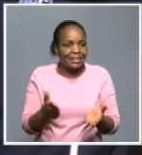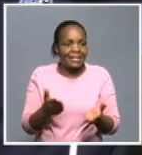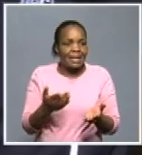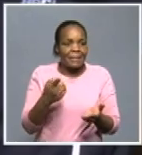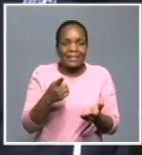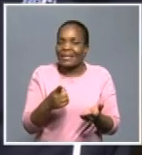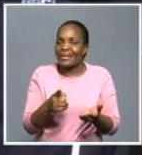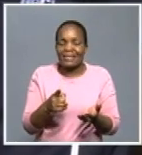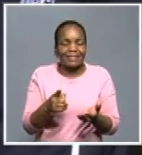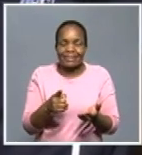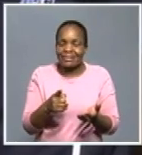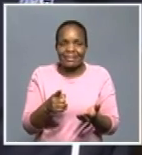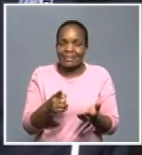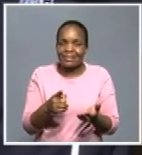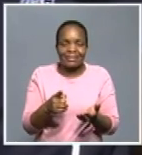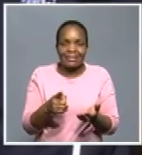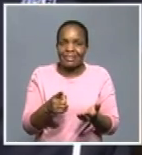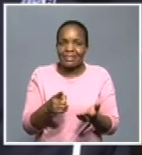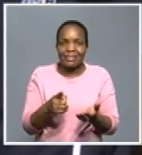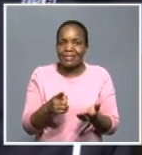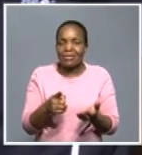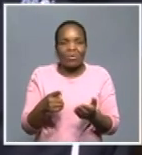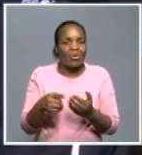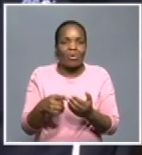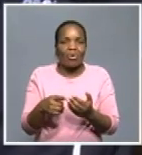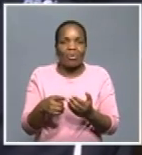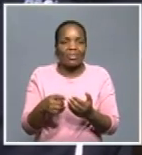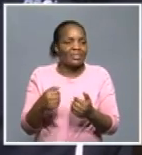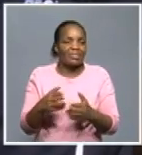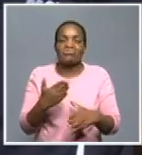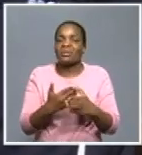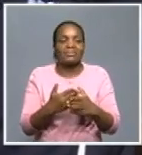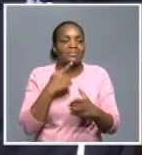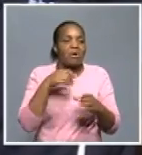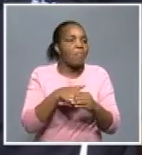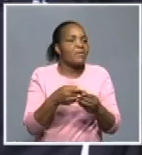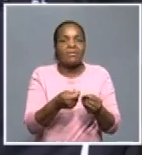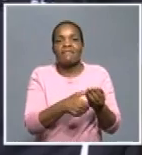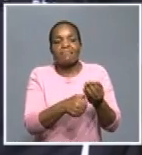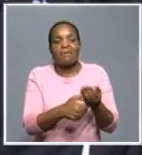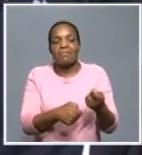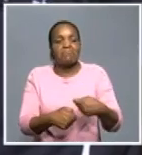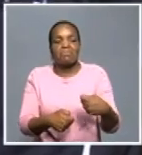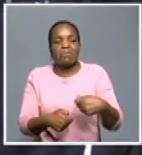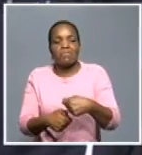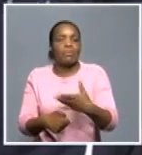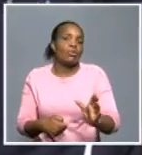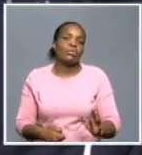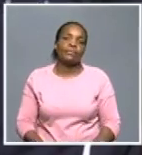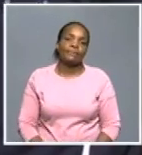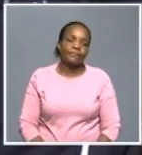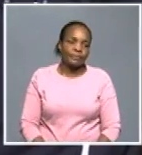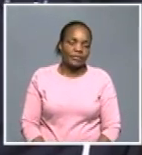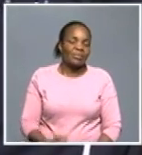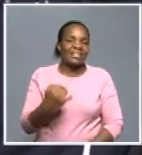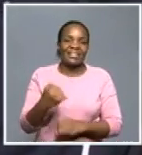structures for the unions. They're just working as much as they are getting members and get paid by the members. But